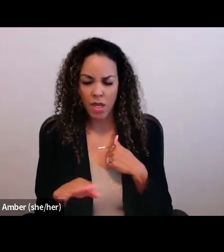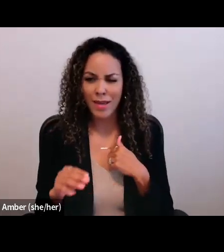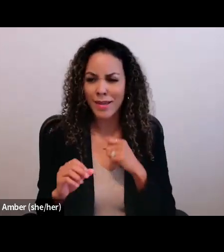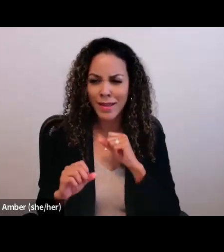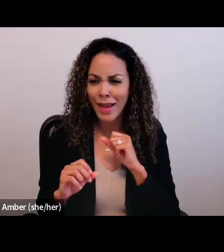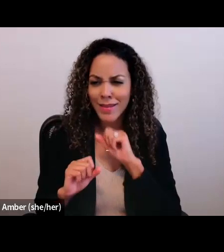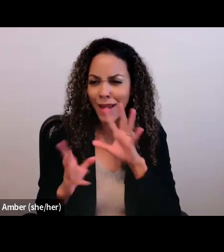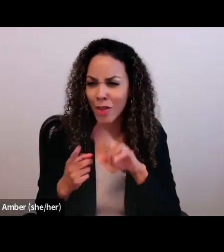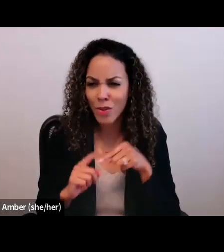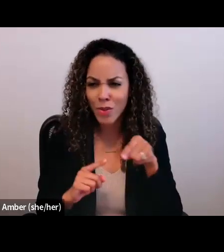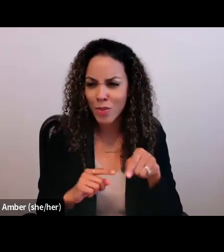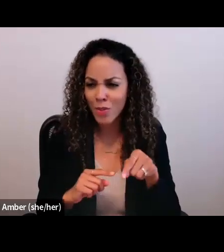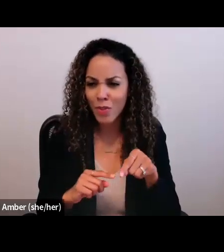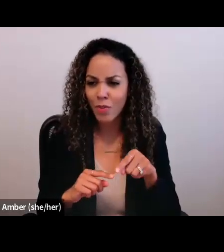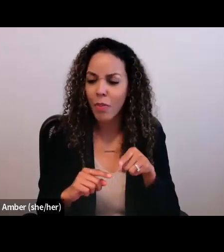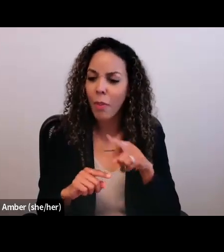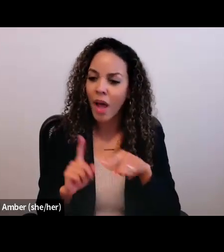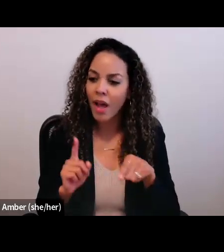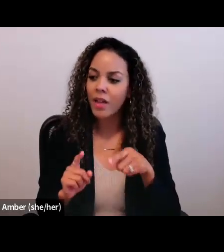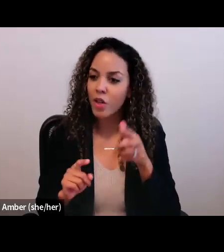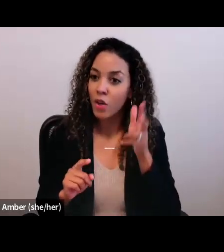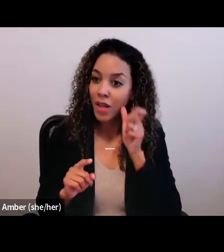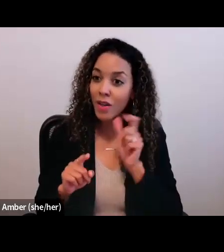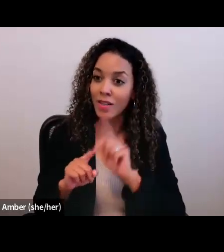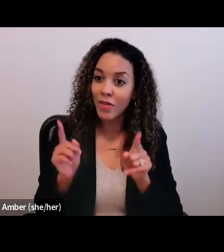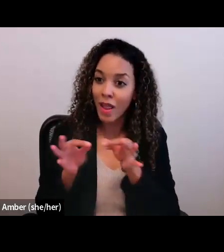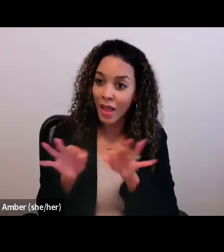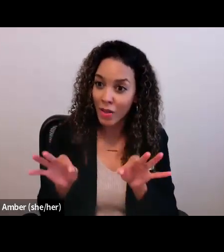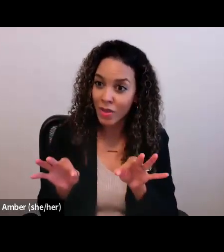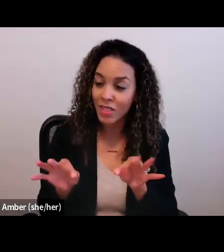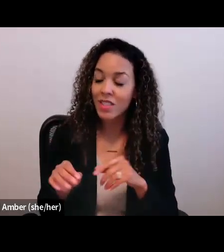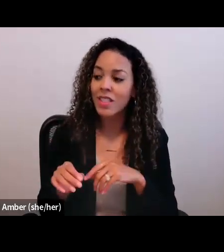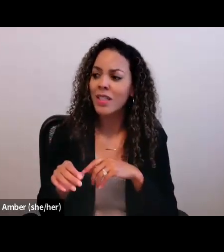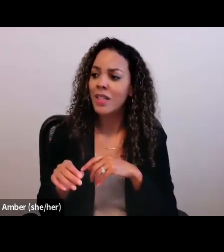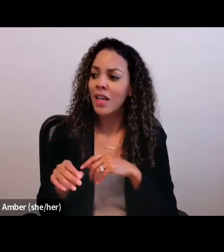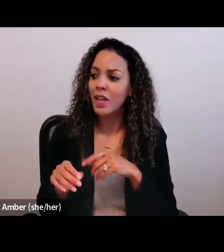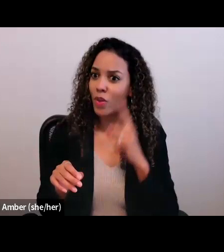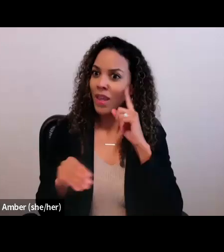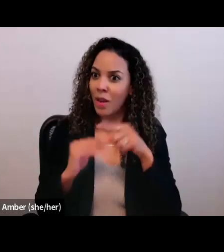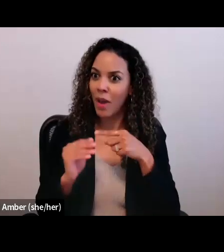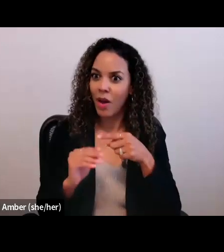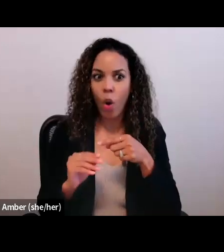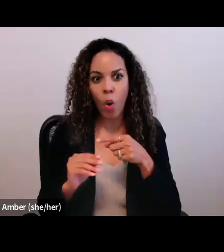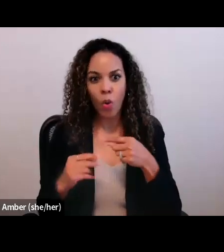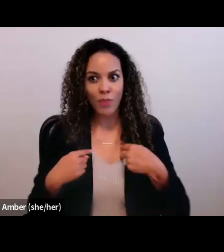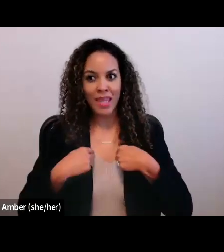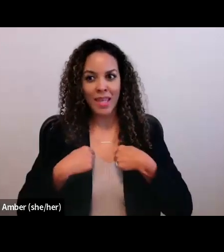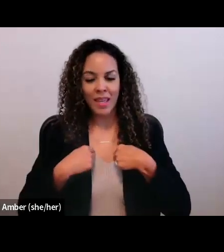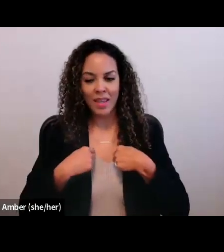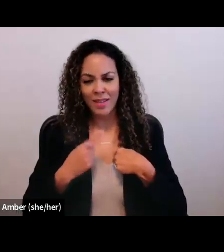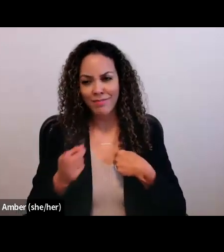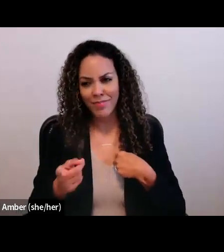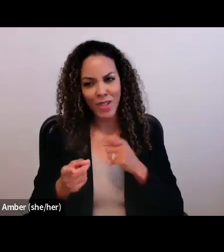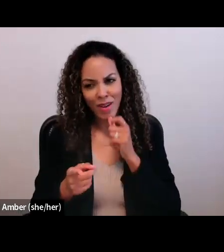different language. They must be talking about me. I'm sorry, sometimes we're not that important. But anyway, and so all these